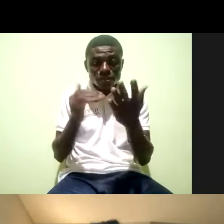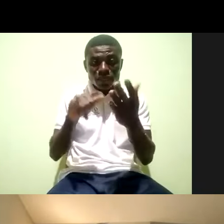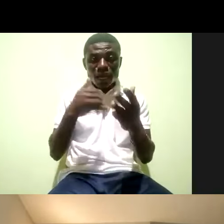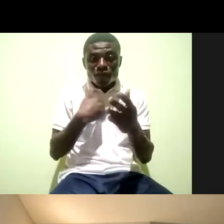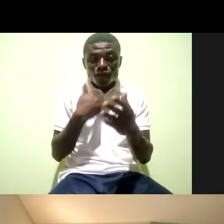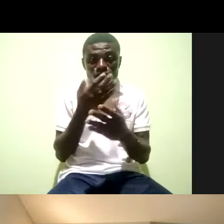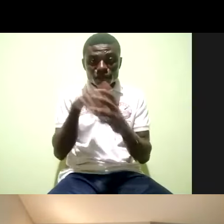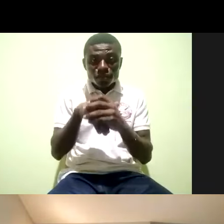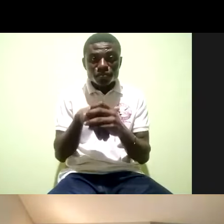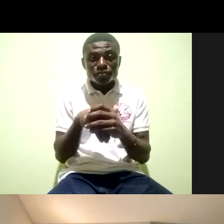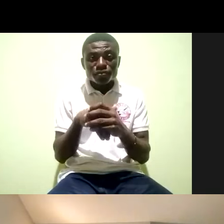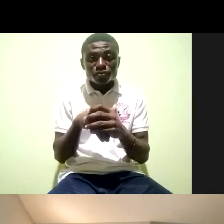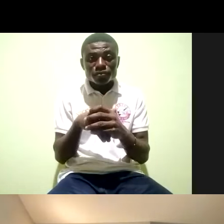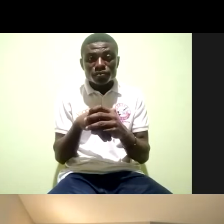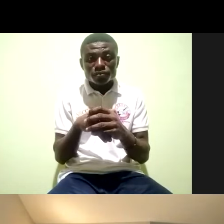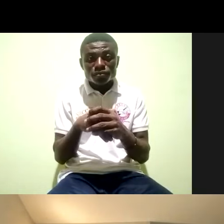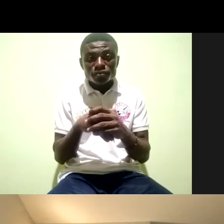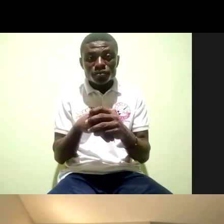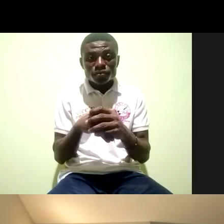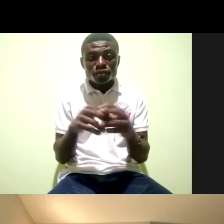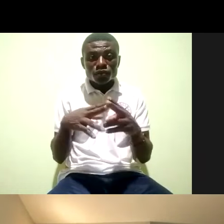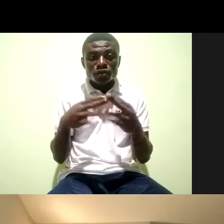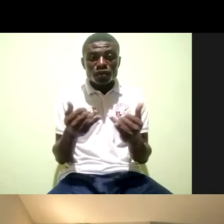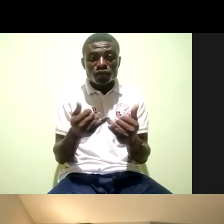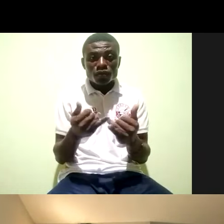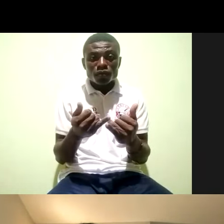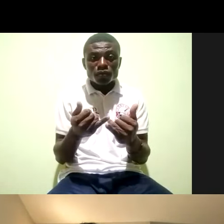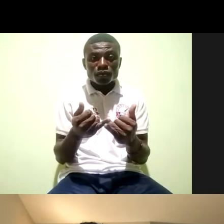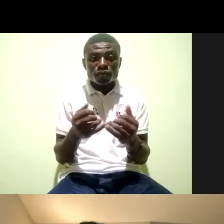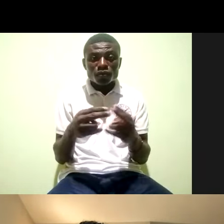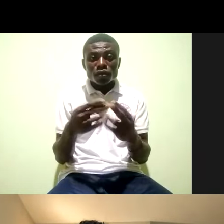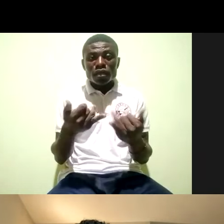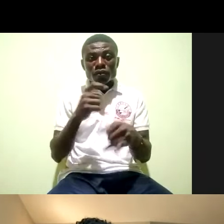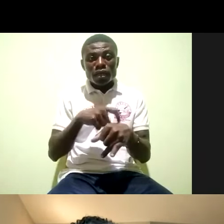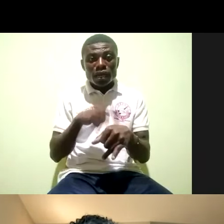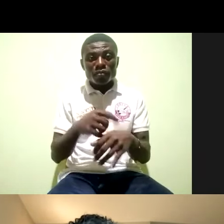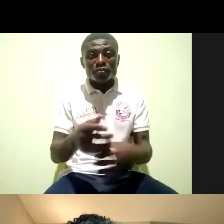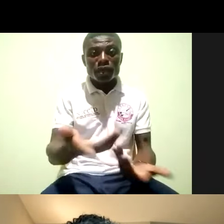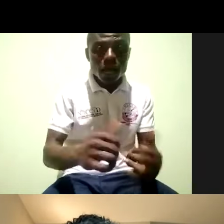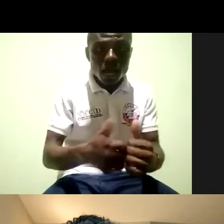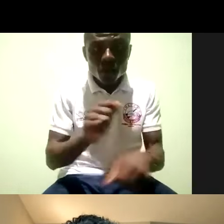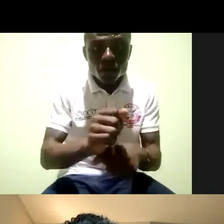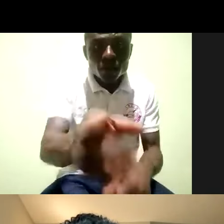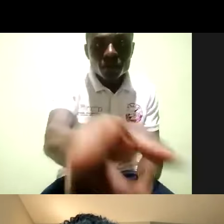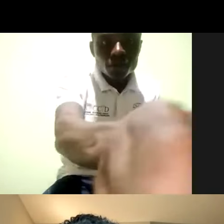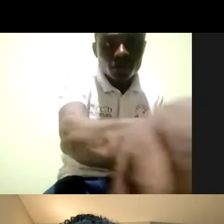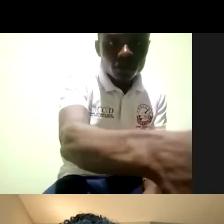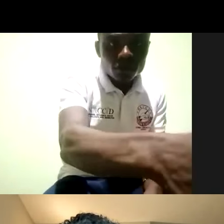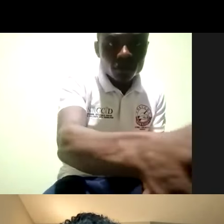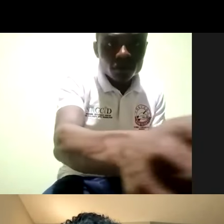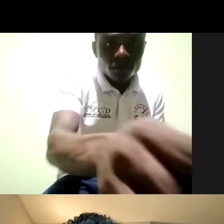Are we on time, Rosalind? Yes, we are.